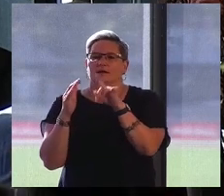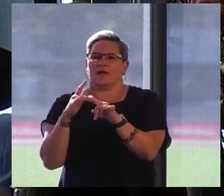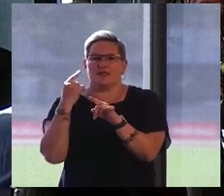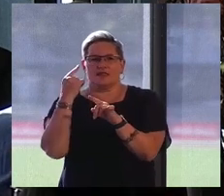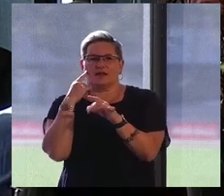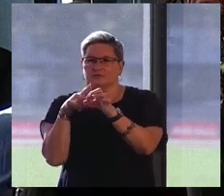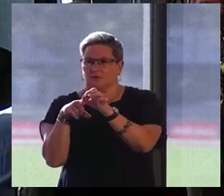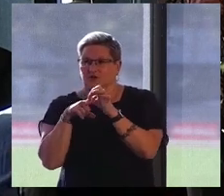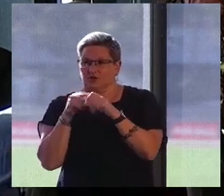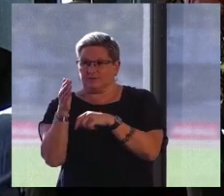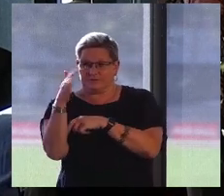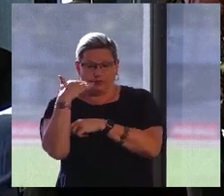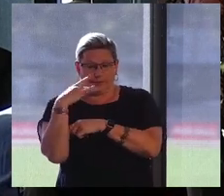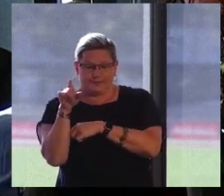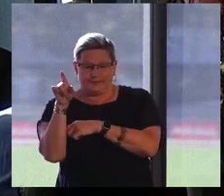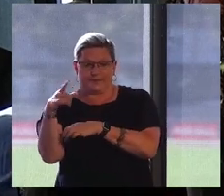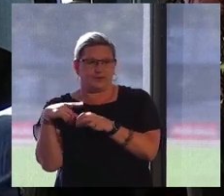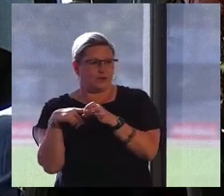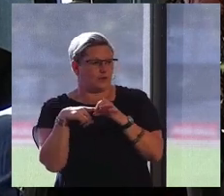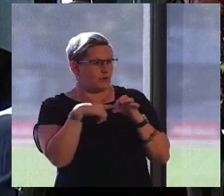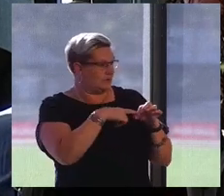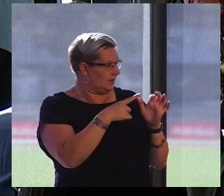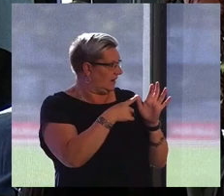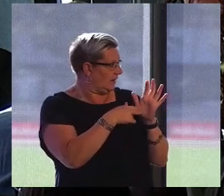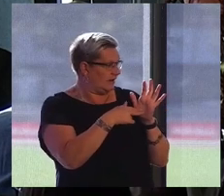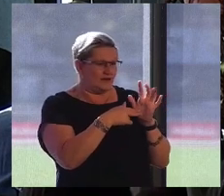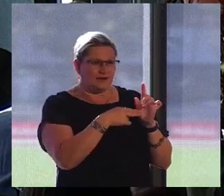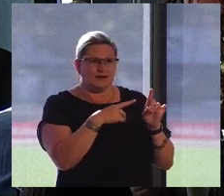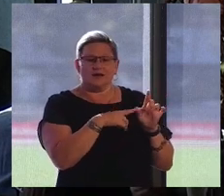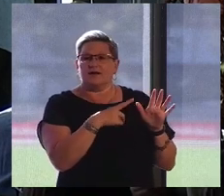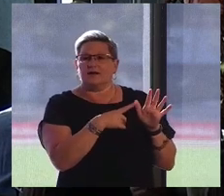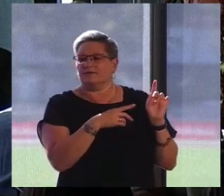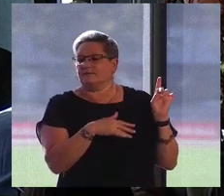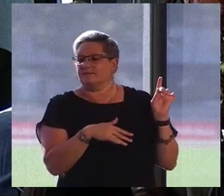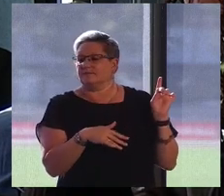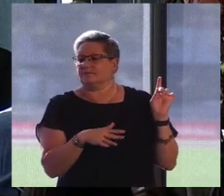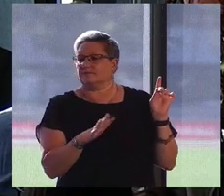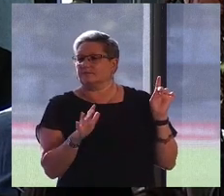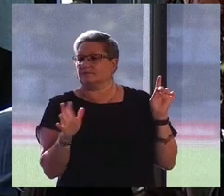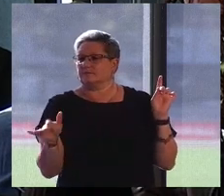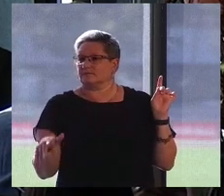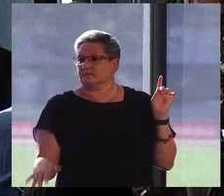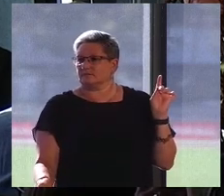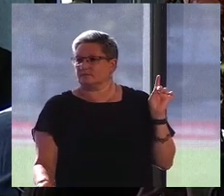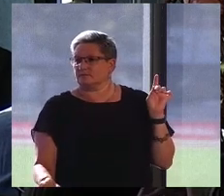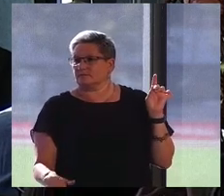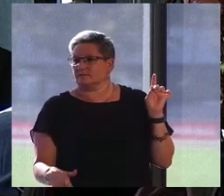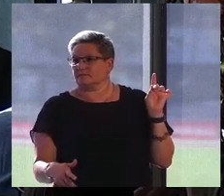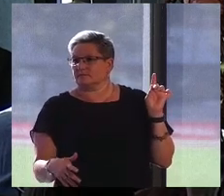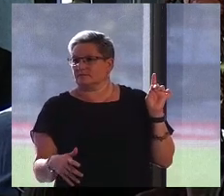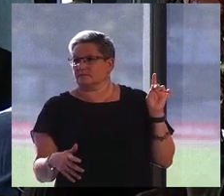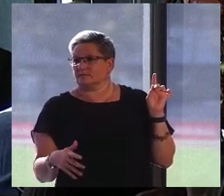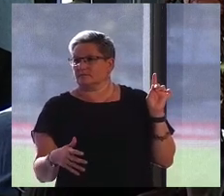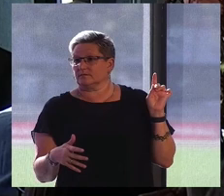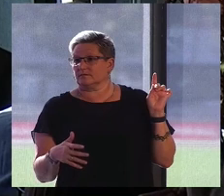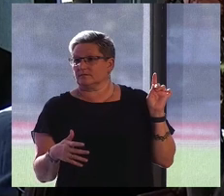kind of cuts back to not the question we've just had, but the previous topic. What do we do now when there is now